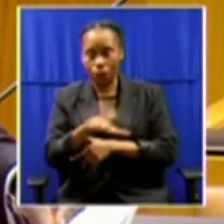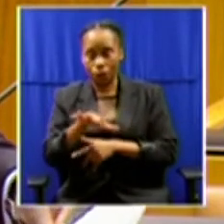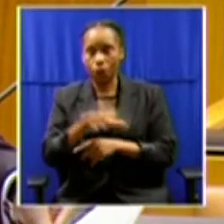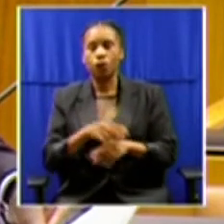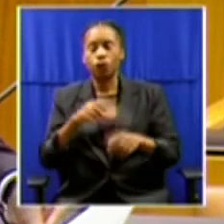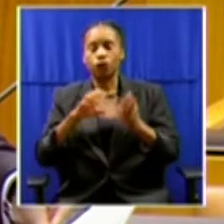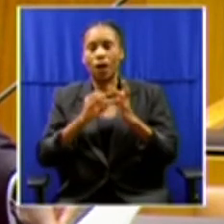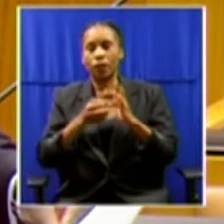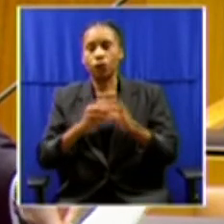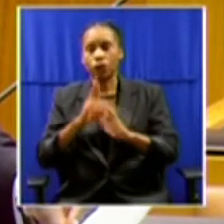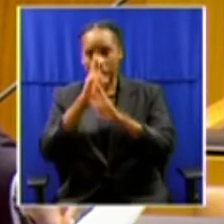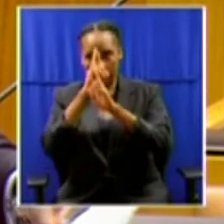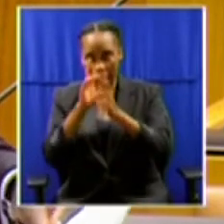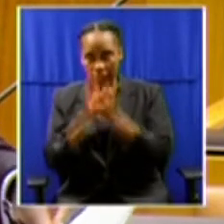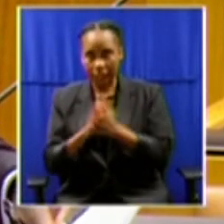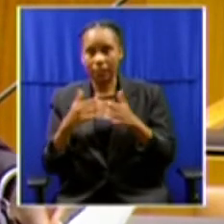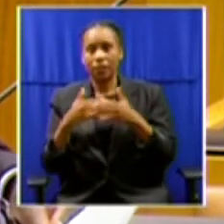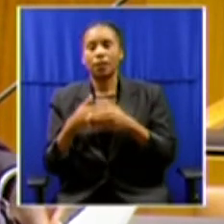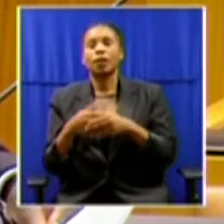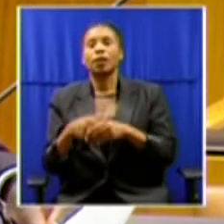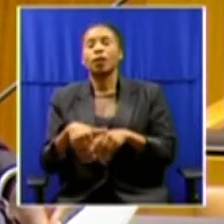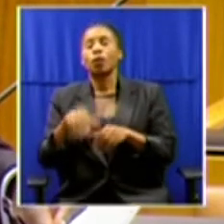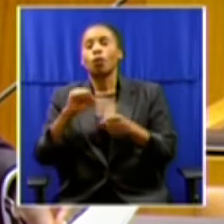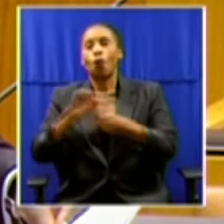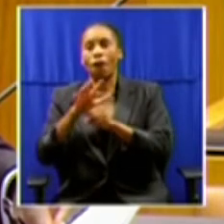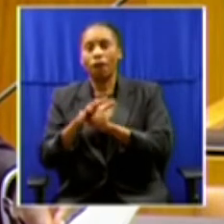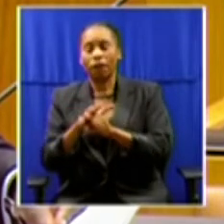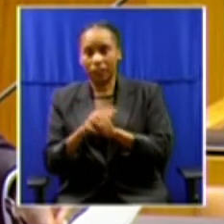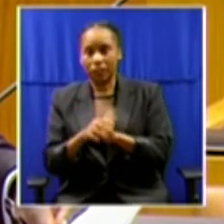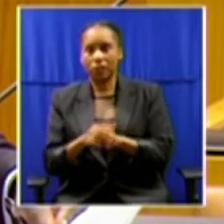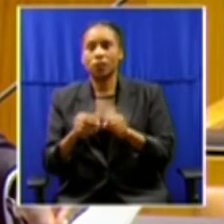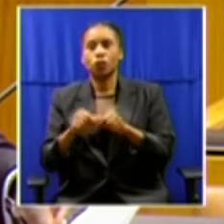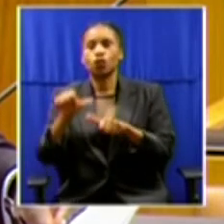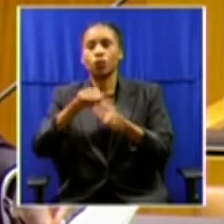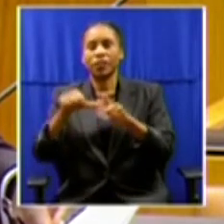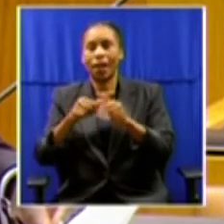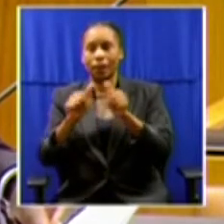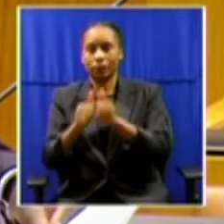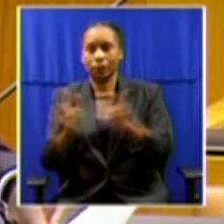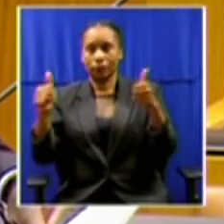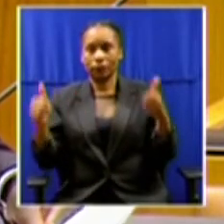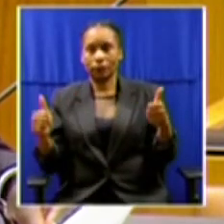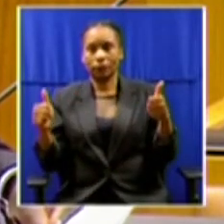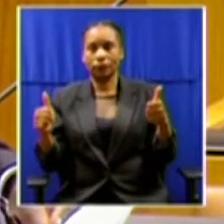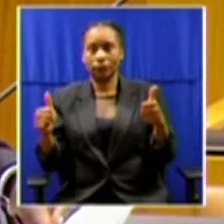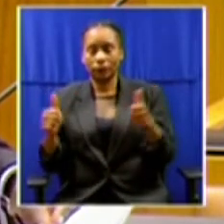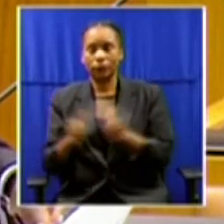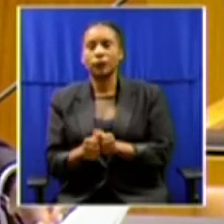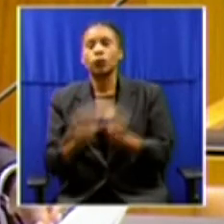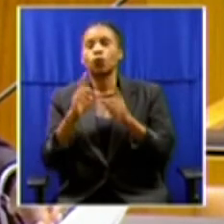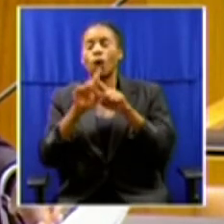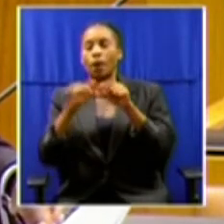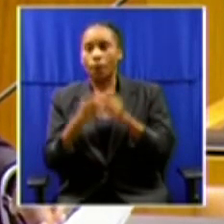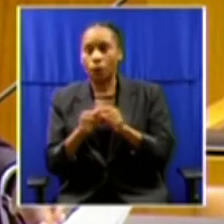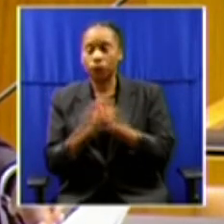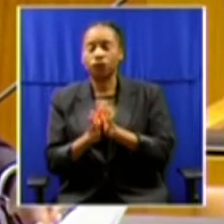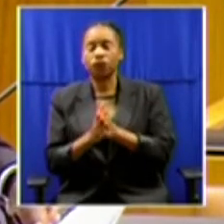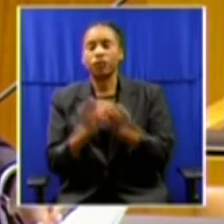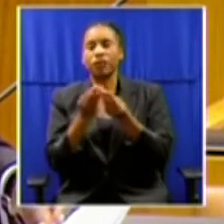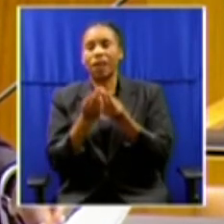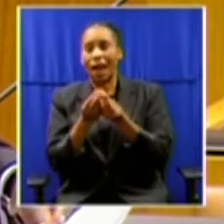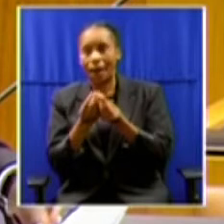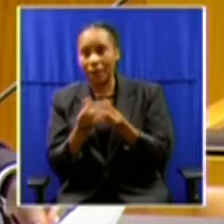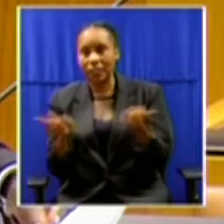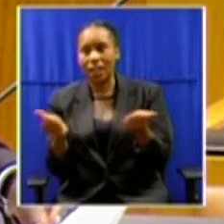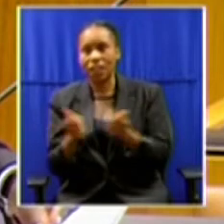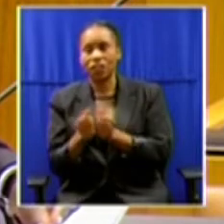protocols. A total of 91,800 offenders went through rehabilitation programs for personal well-being